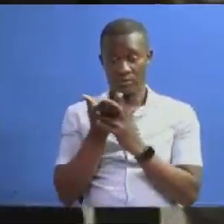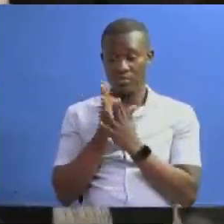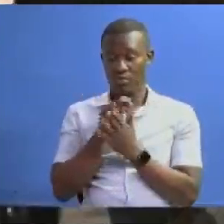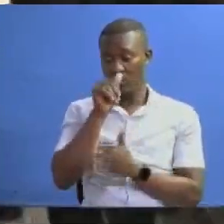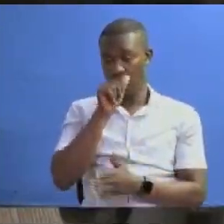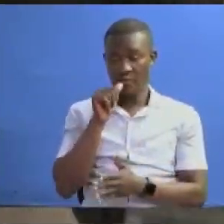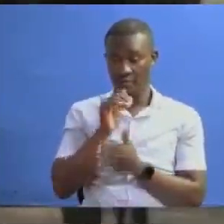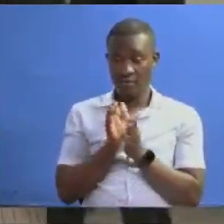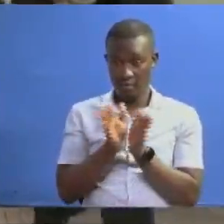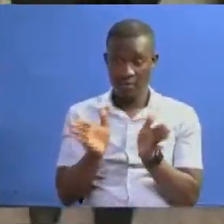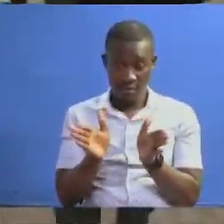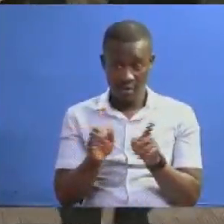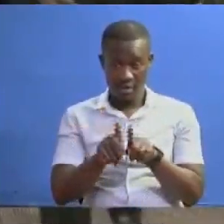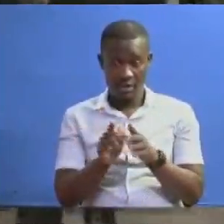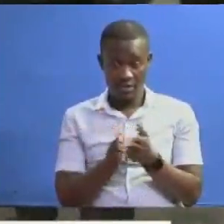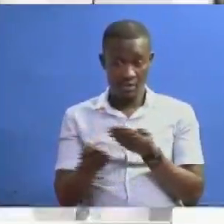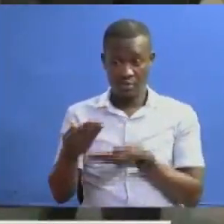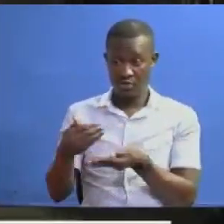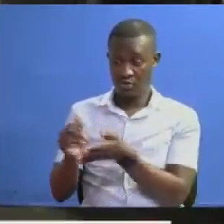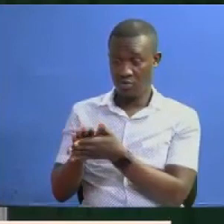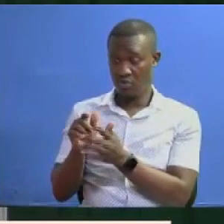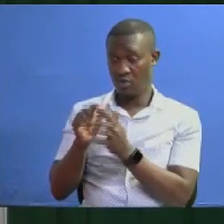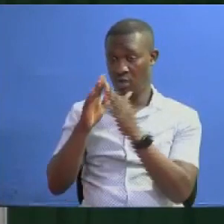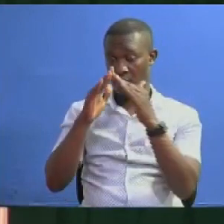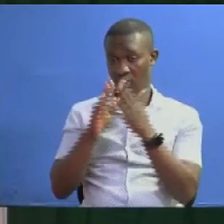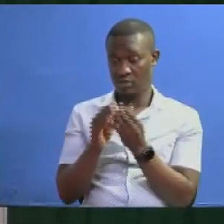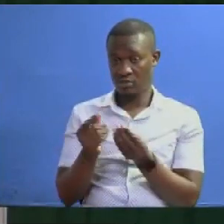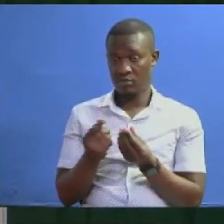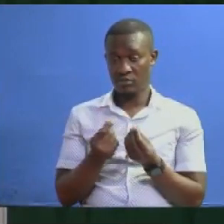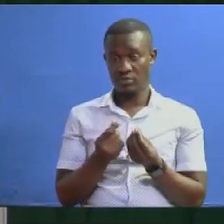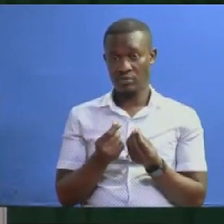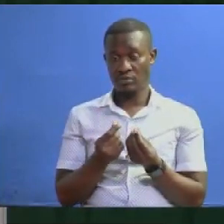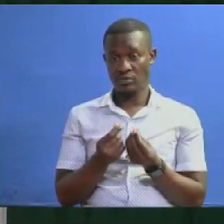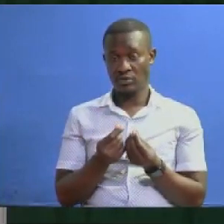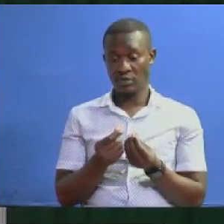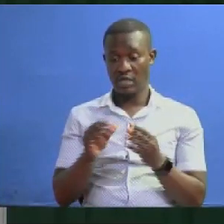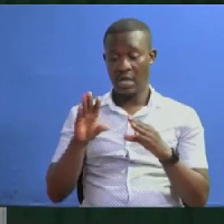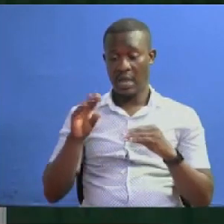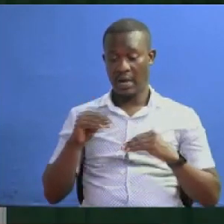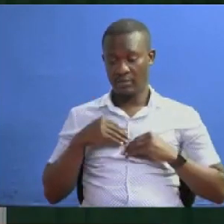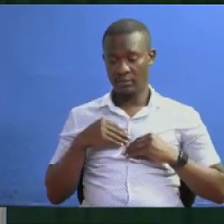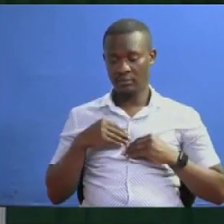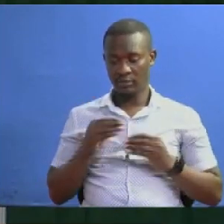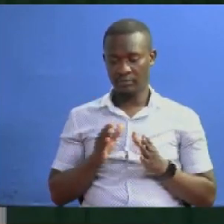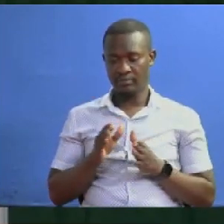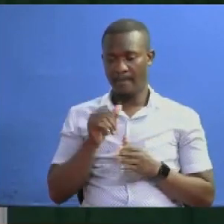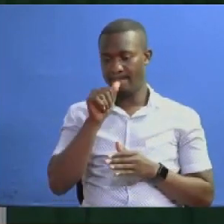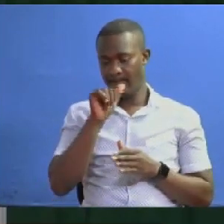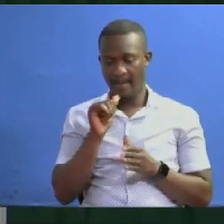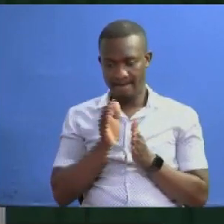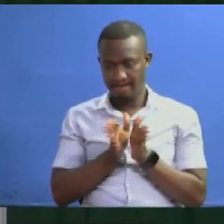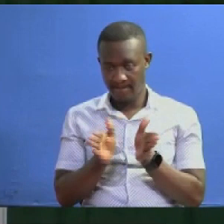public-private partnership and salary contributions to the housing fund. Besides adopting the public-private partnership model, we